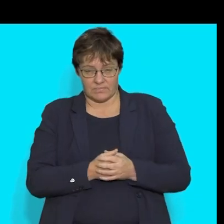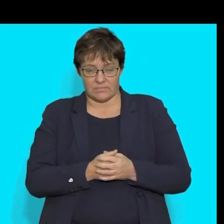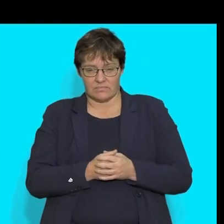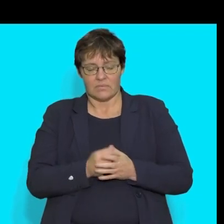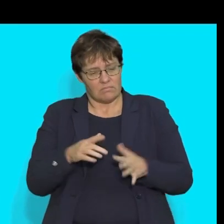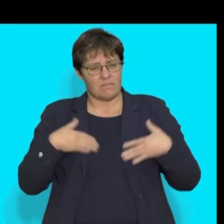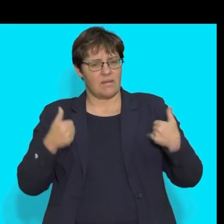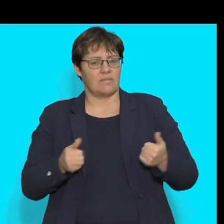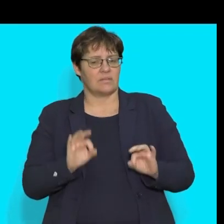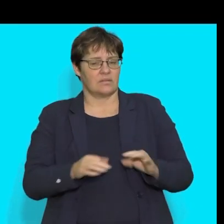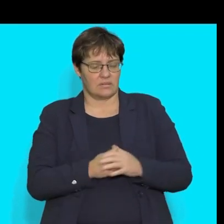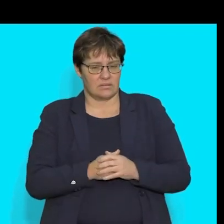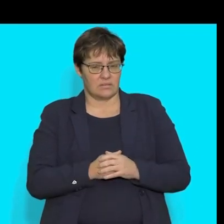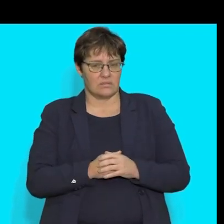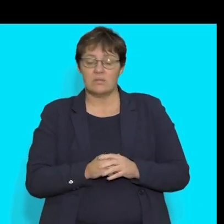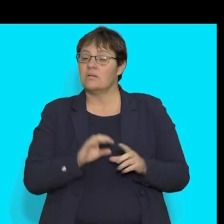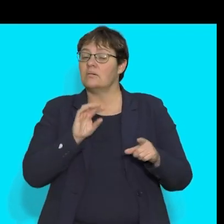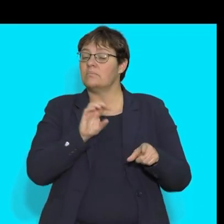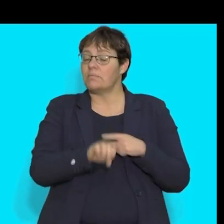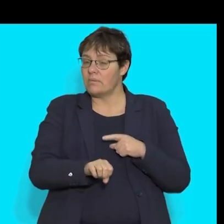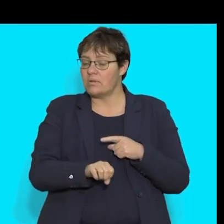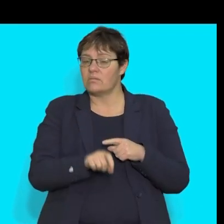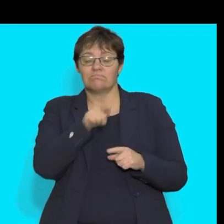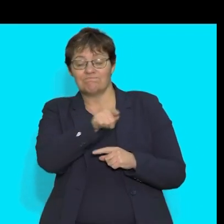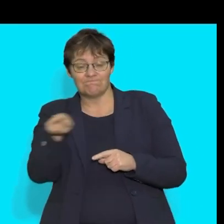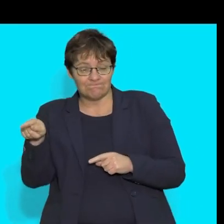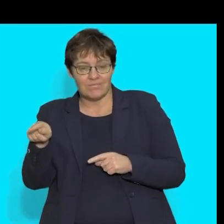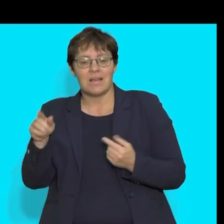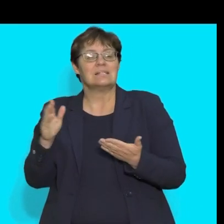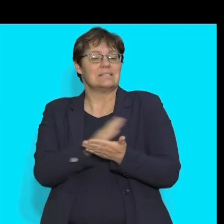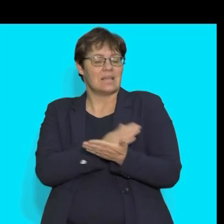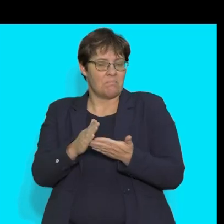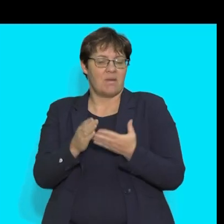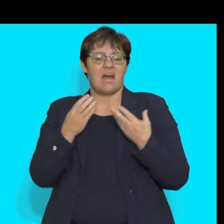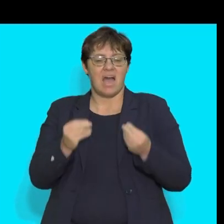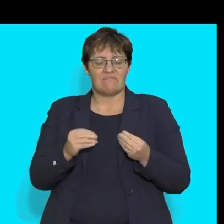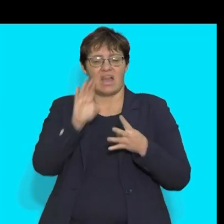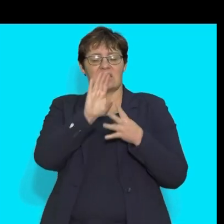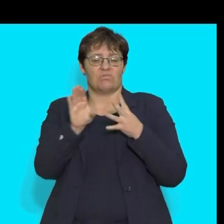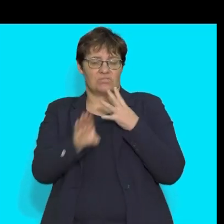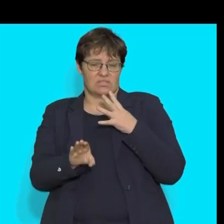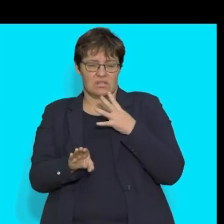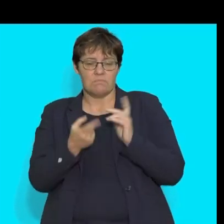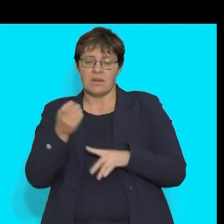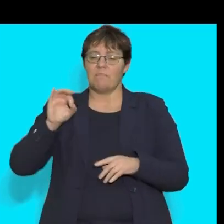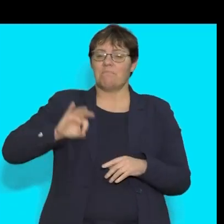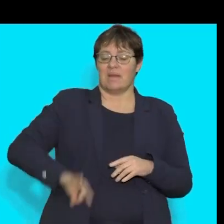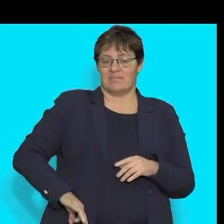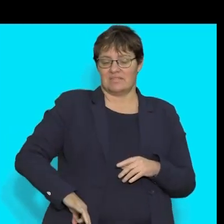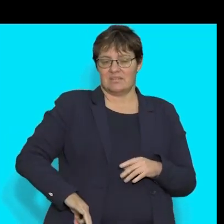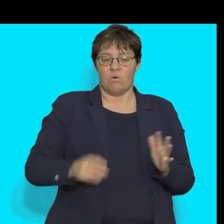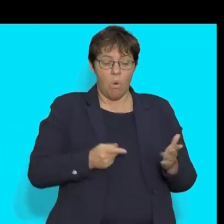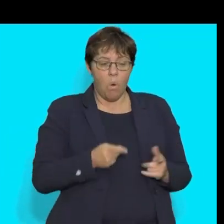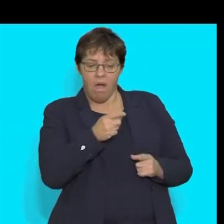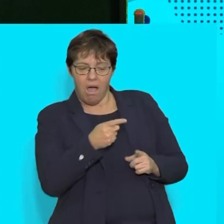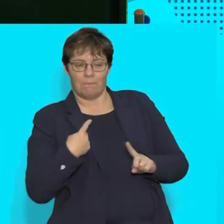that's healthy. You'll find that amongst the offspring, some of them have certain characteristics that benefit them or give